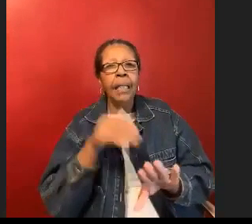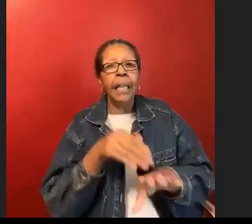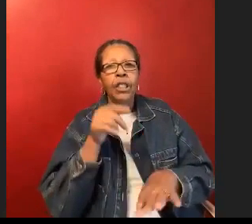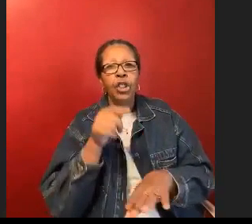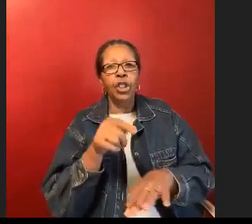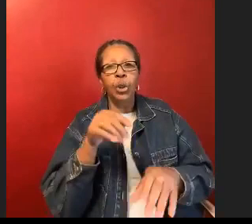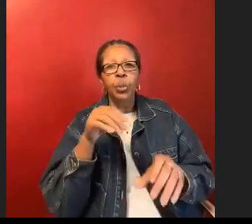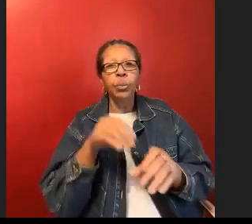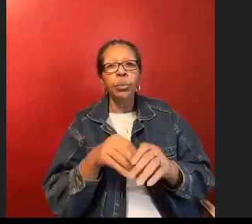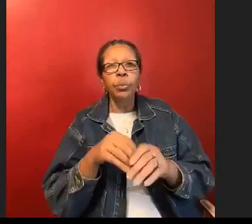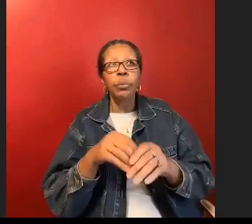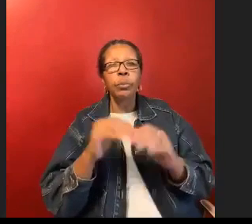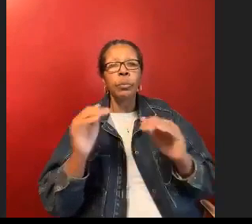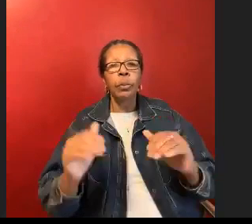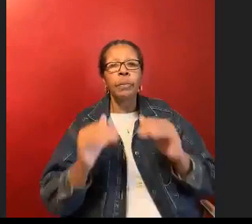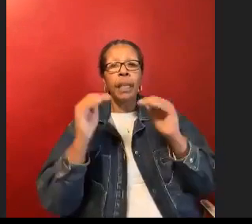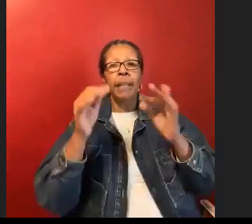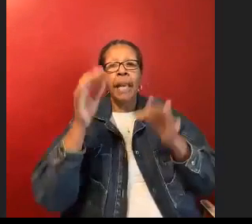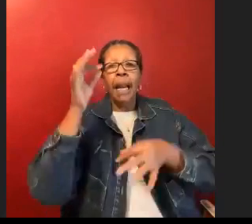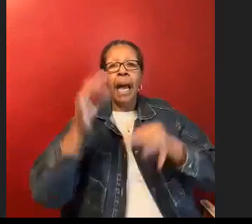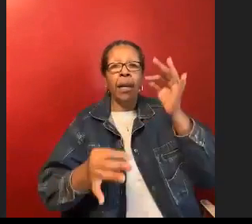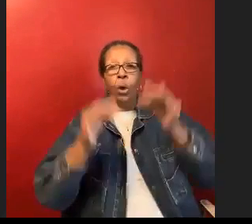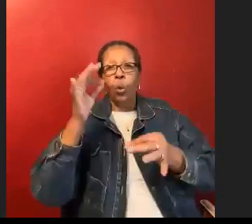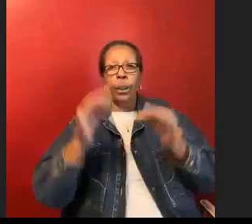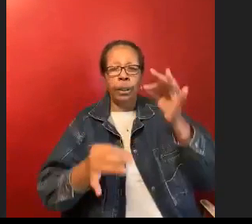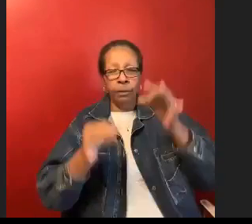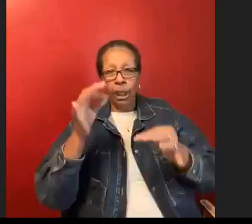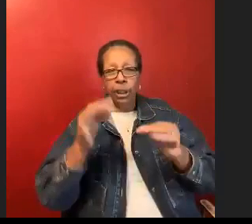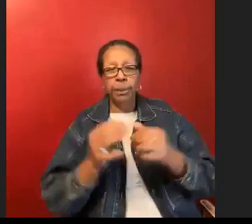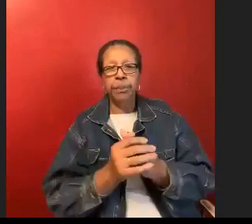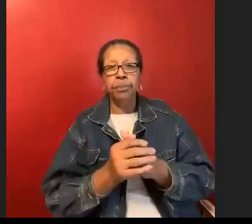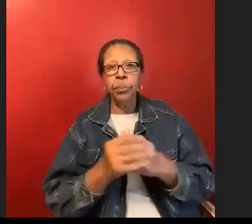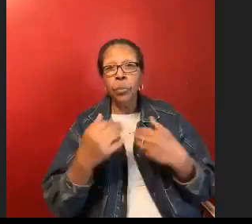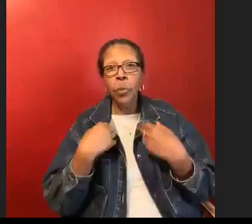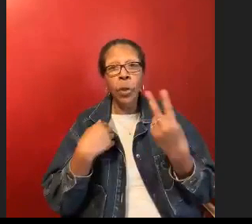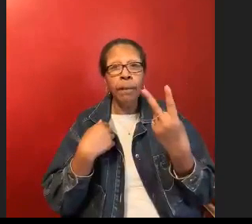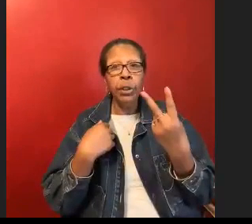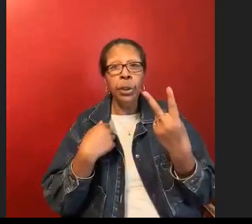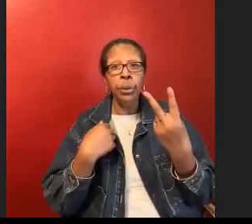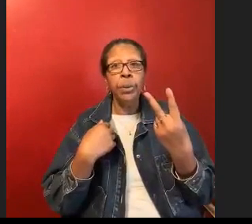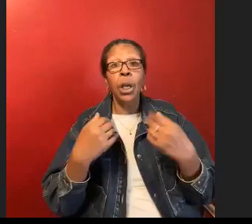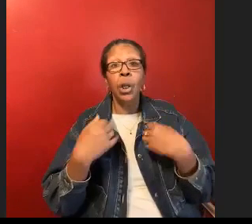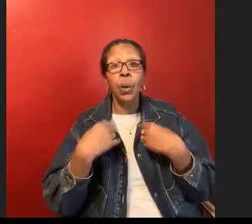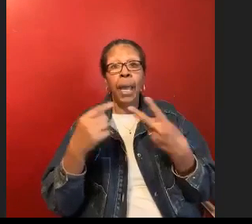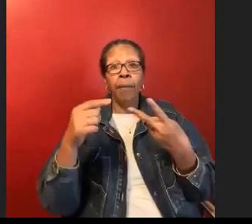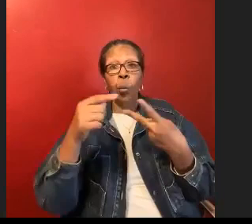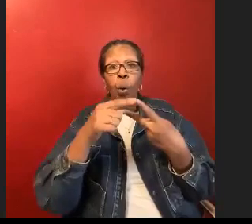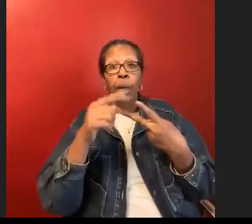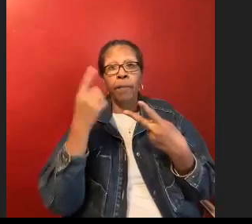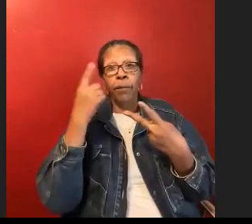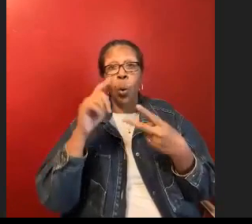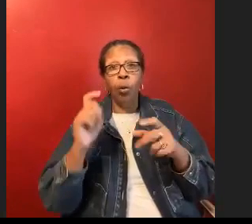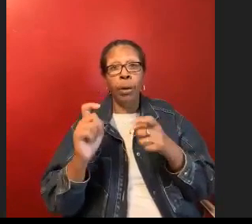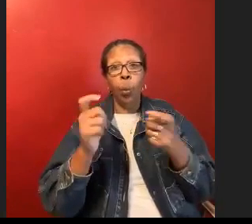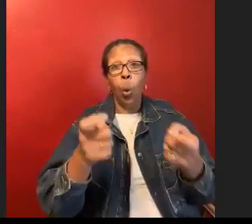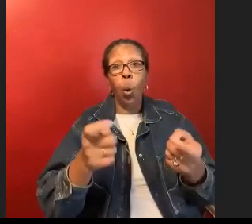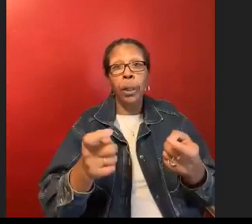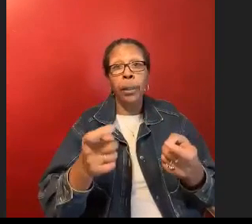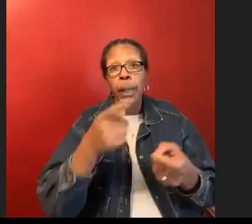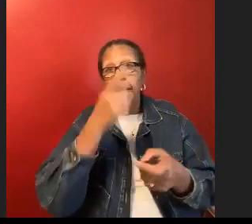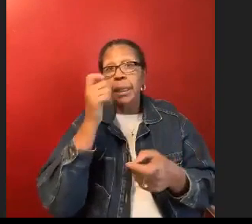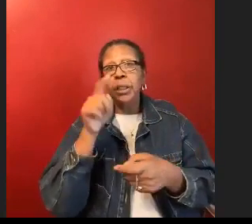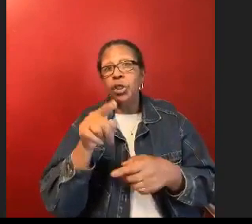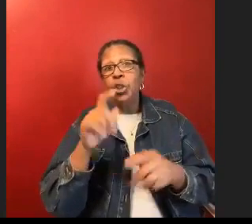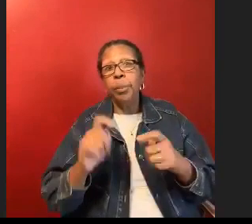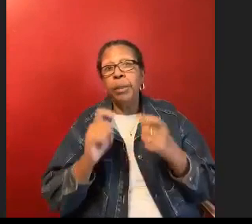is to come. There will be two judgments. There'll be a judgment of reward because you will be rewarded for your